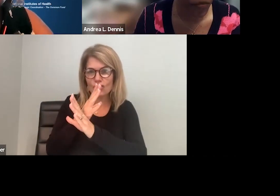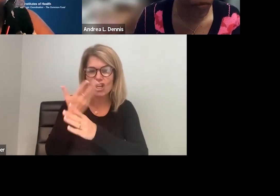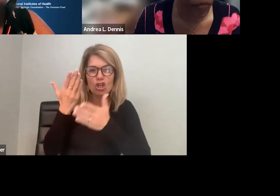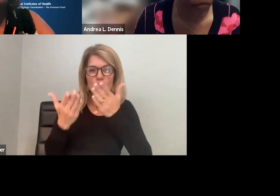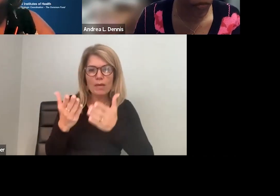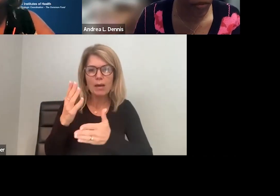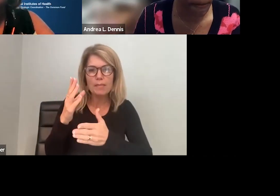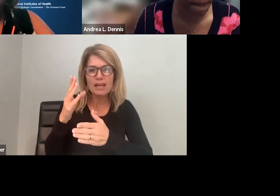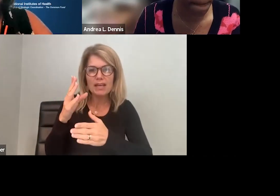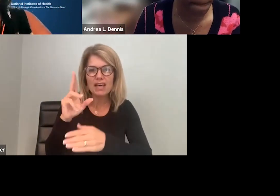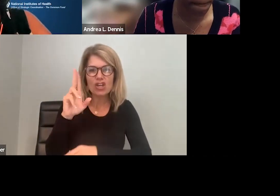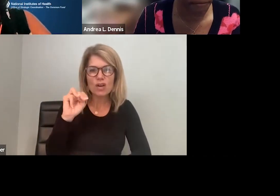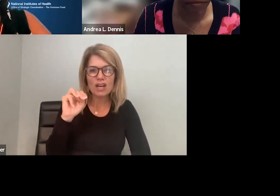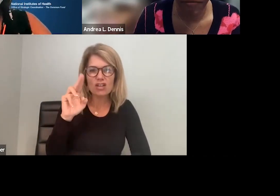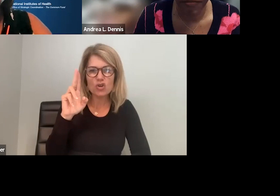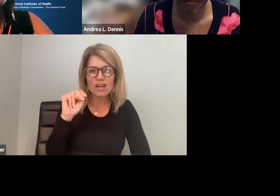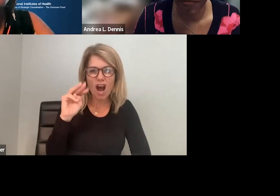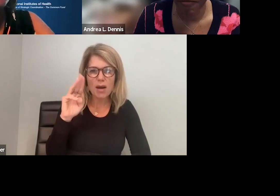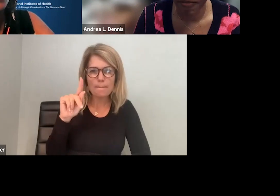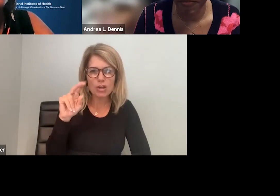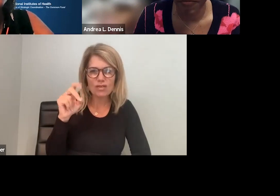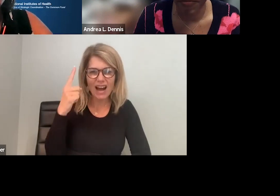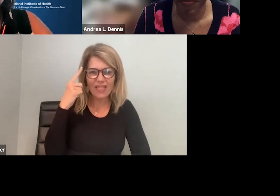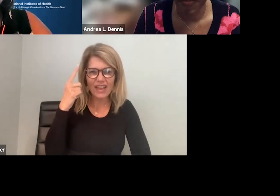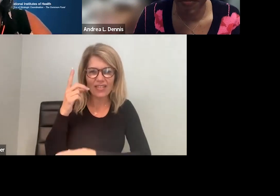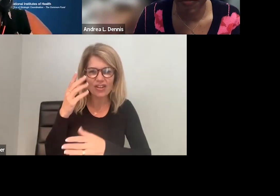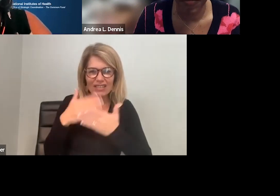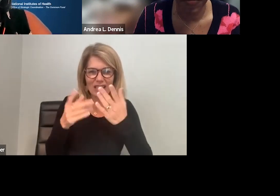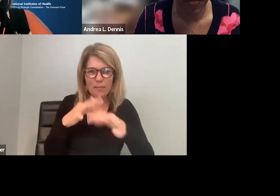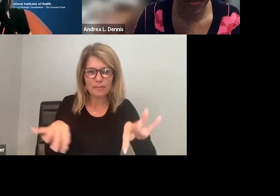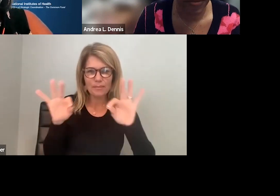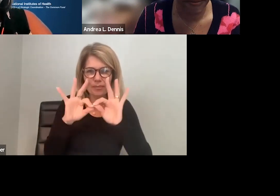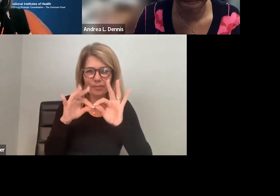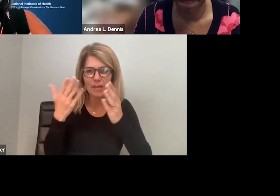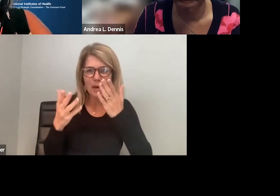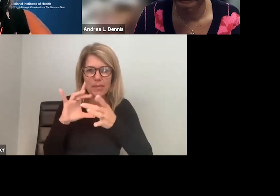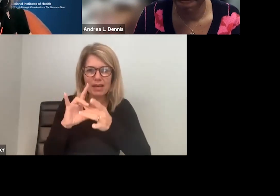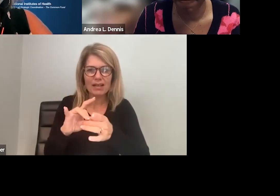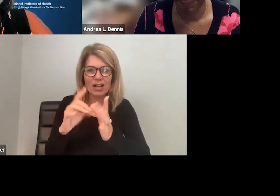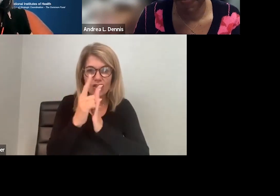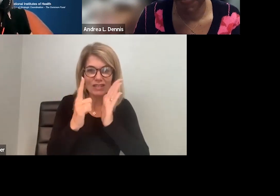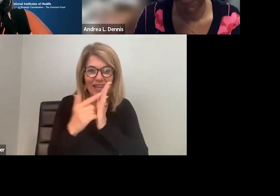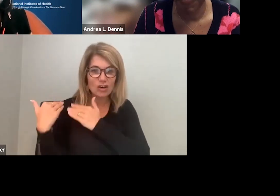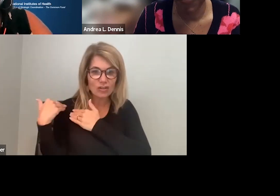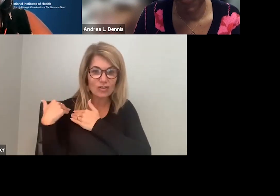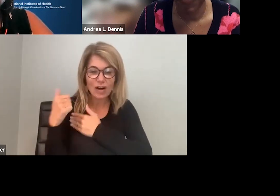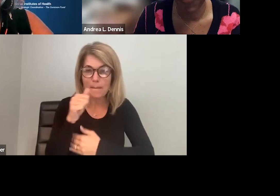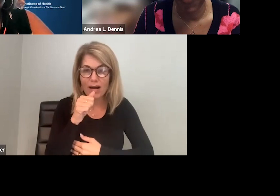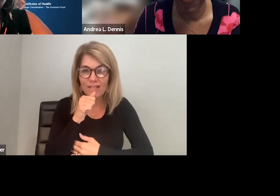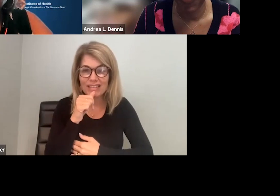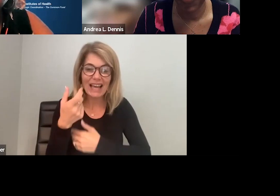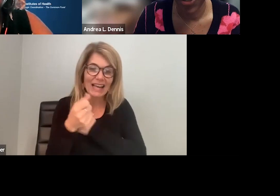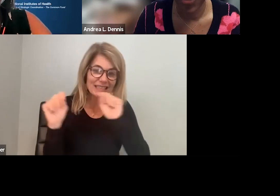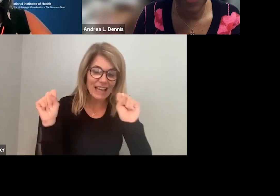add something to this discussion? Because I do think it's important in terms of balancing legal responsibility, privacy, and as well as safety